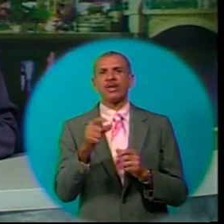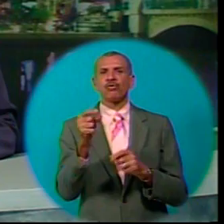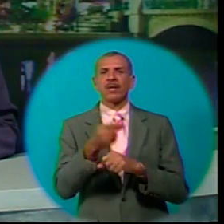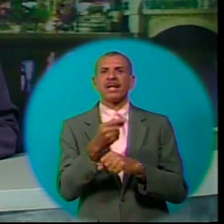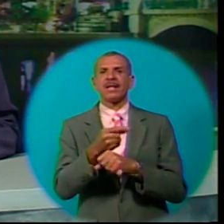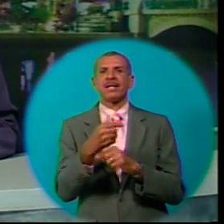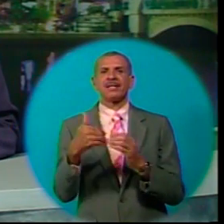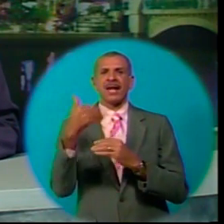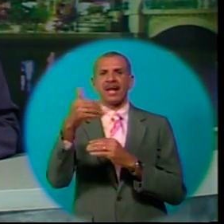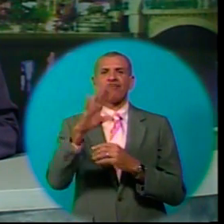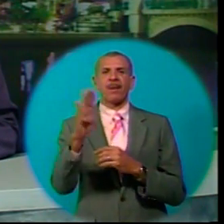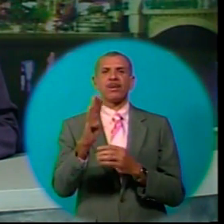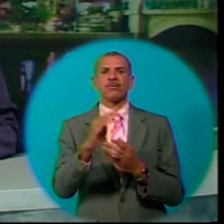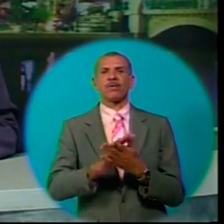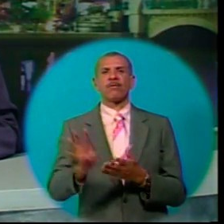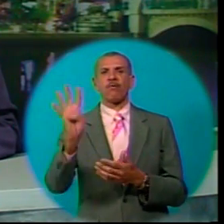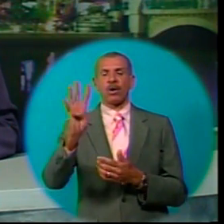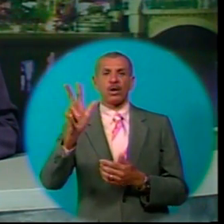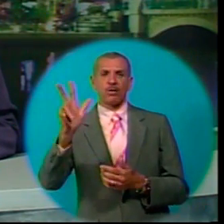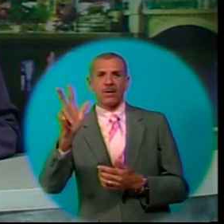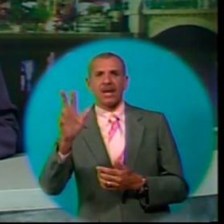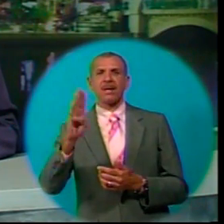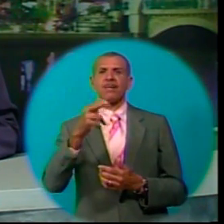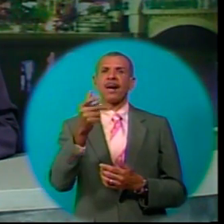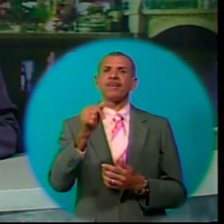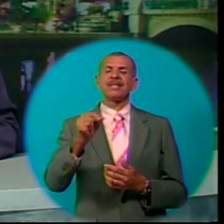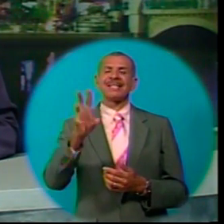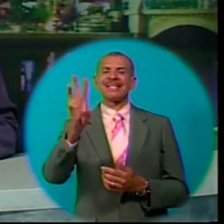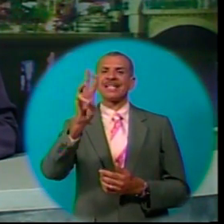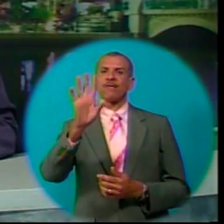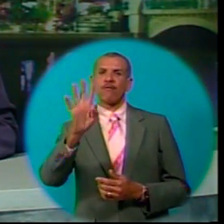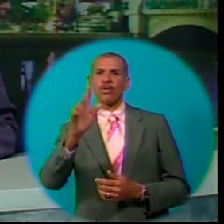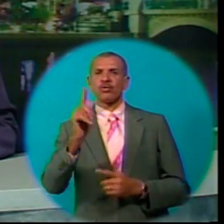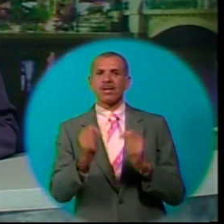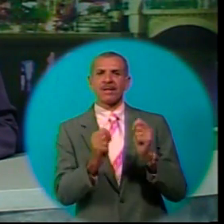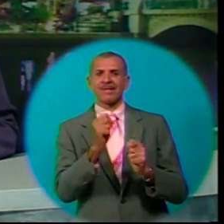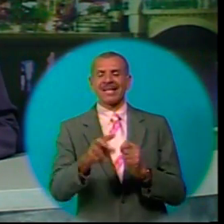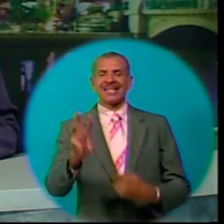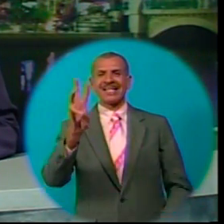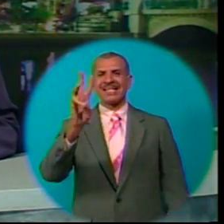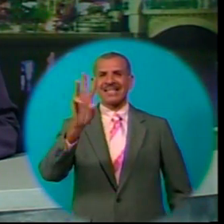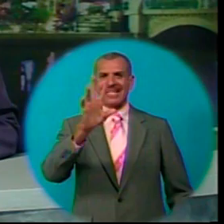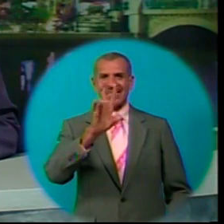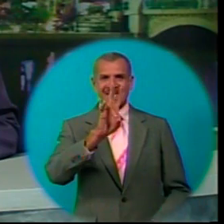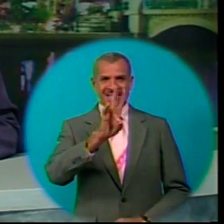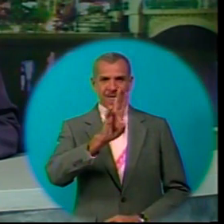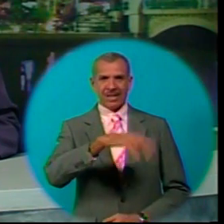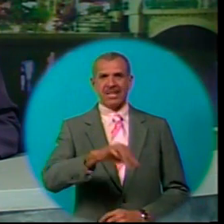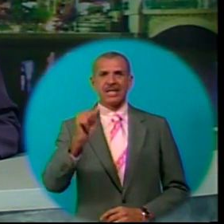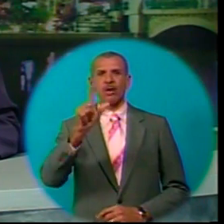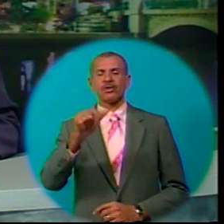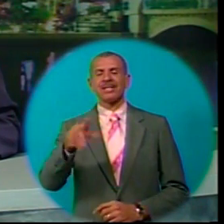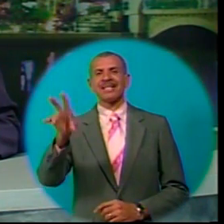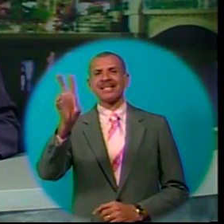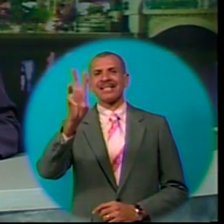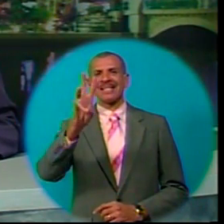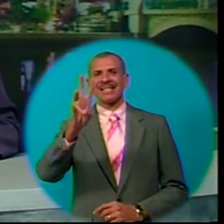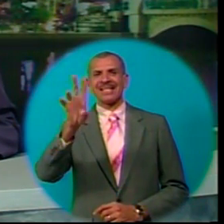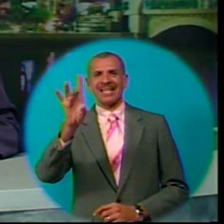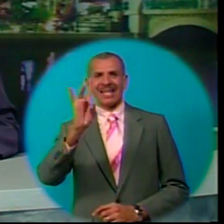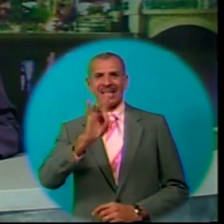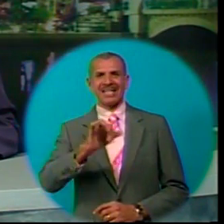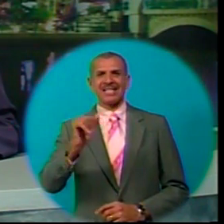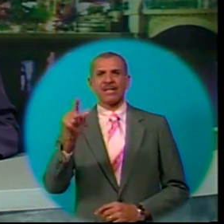at position 43, the Bahamas 64, Trinidad and Tobago 67, St. Lucia 68, St. Vincent